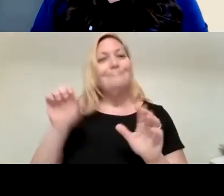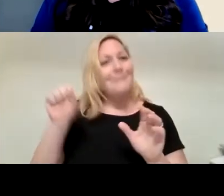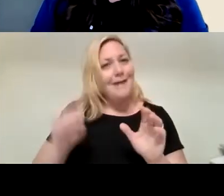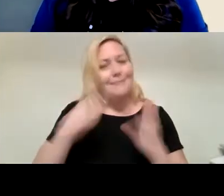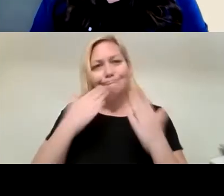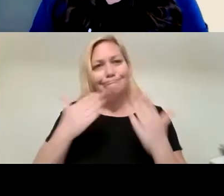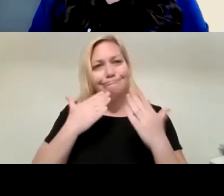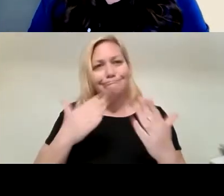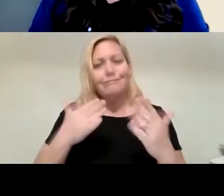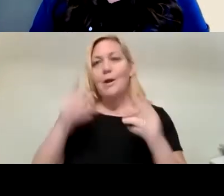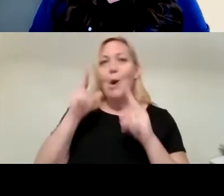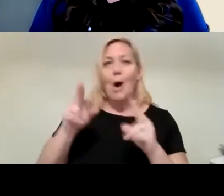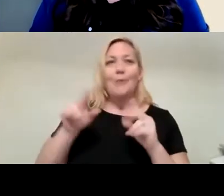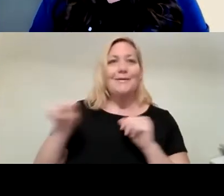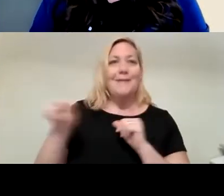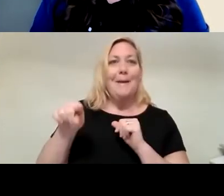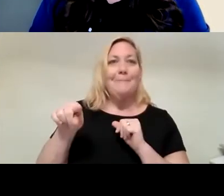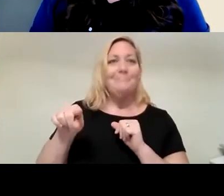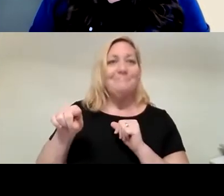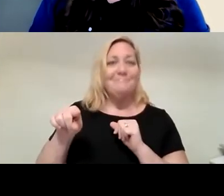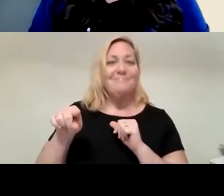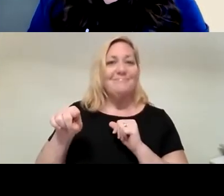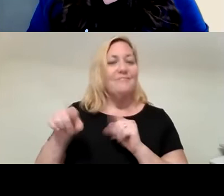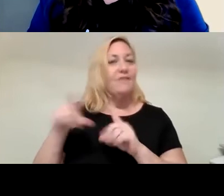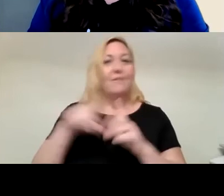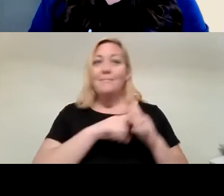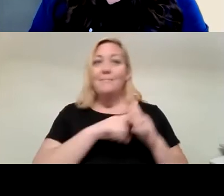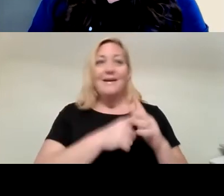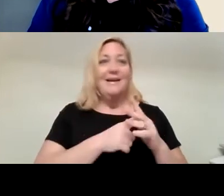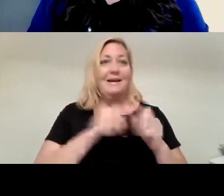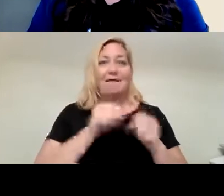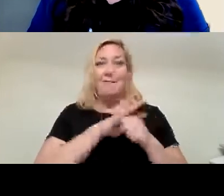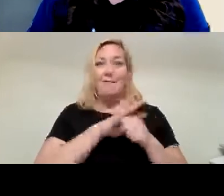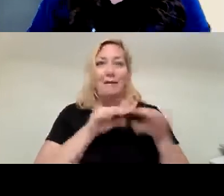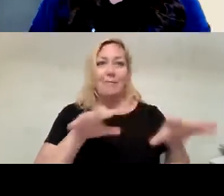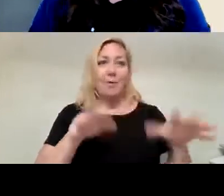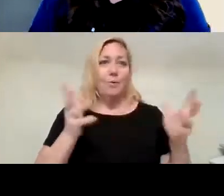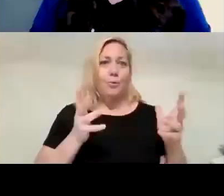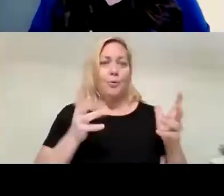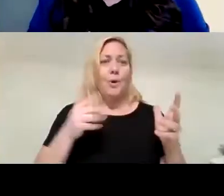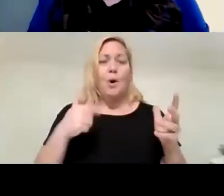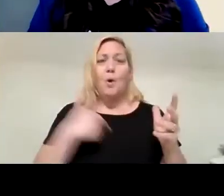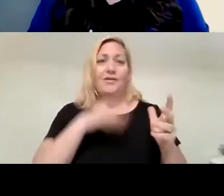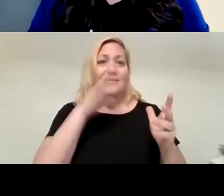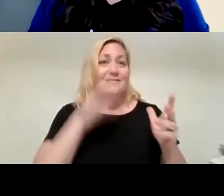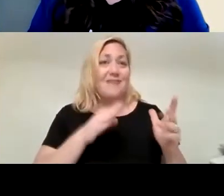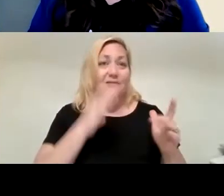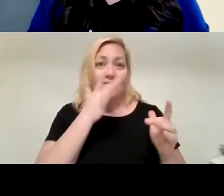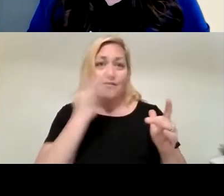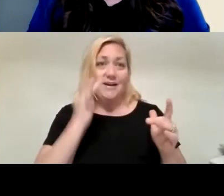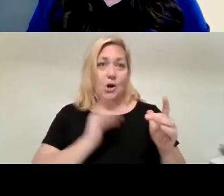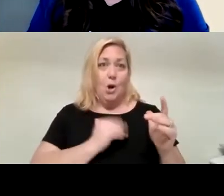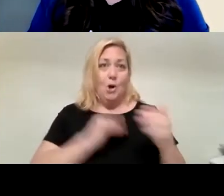actually honor them from the beginning of this pandemic. We should never forget our community, and